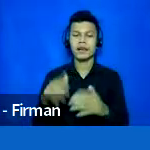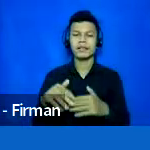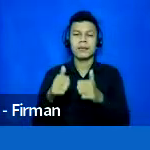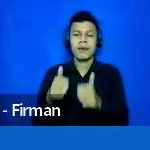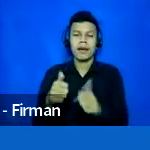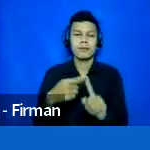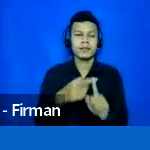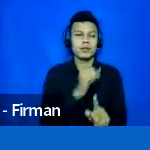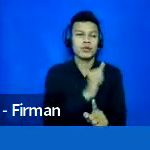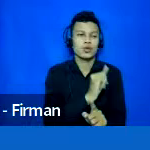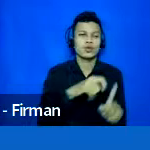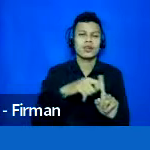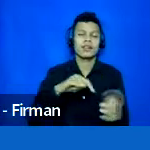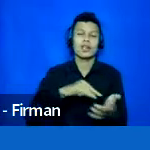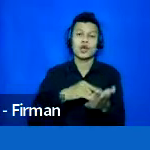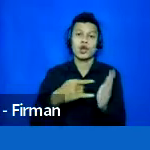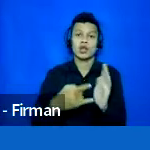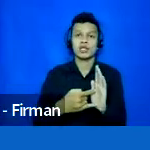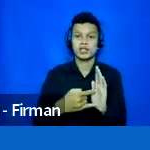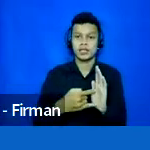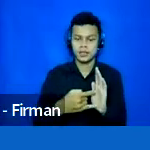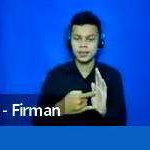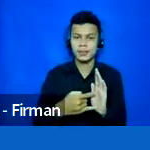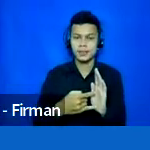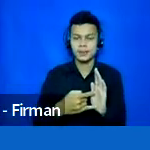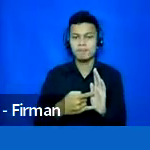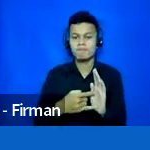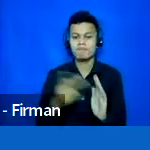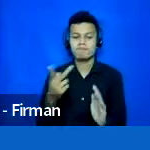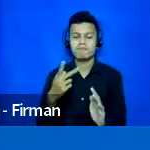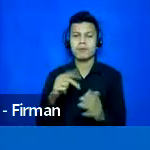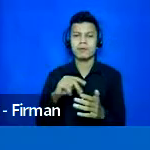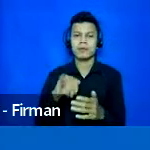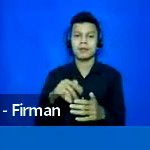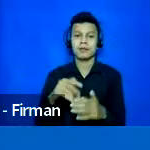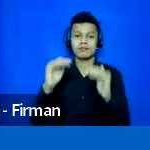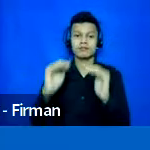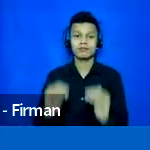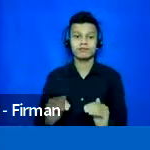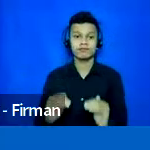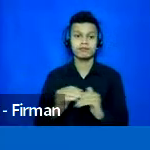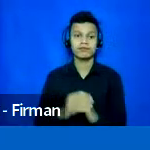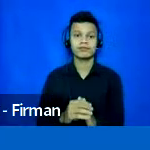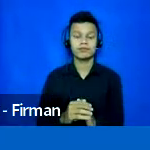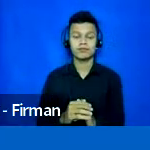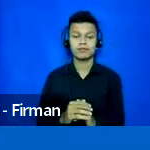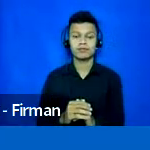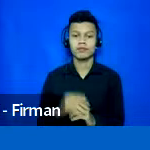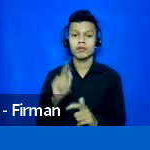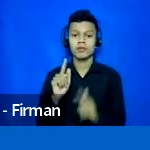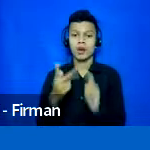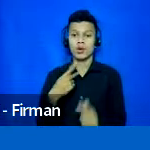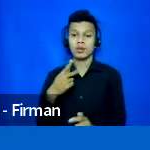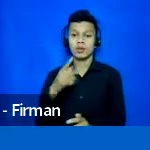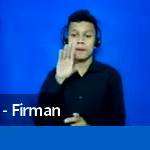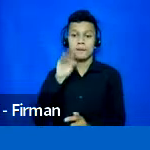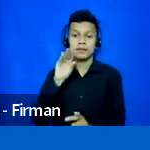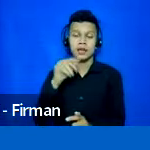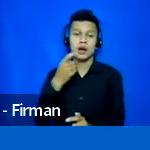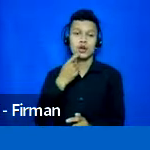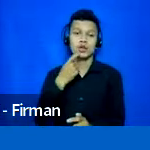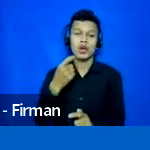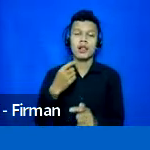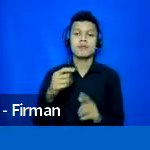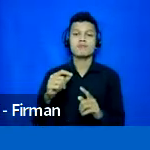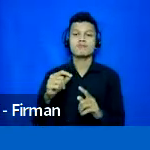of that, if you can go to the next slide, please. When talking about platform for